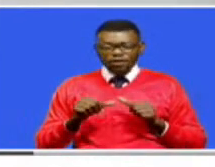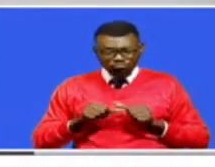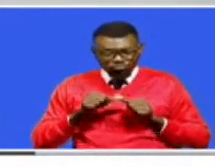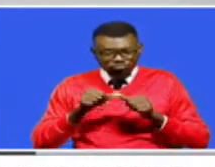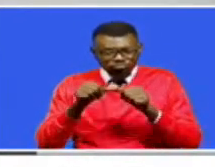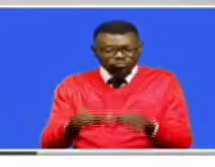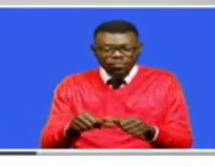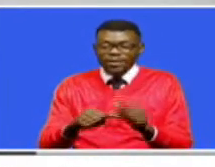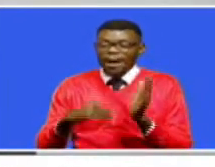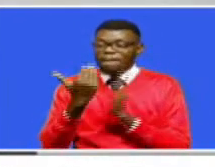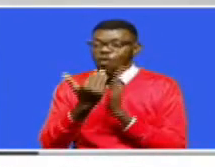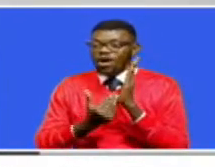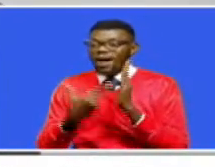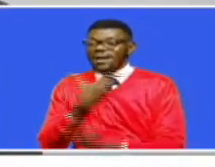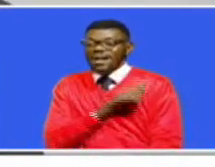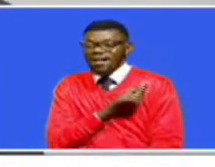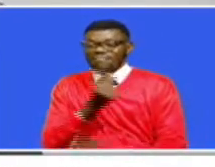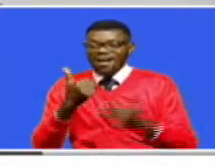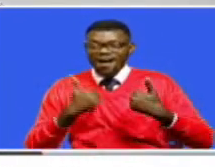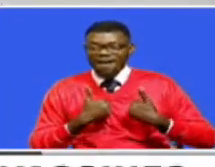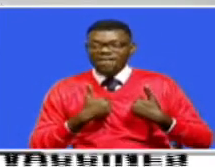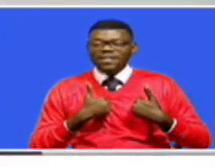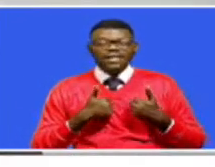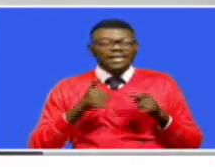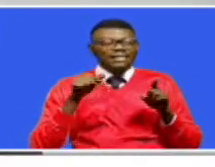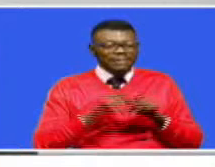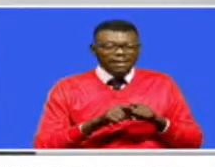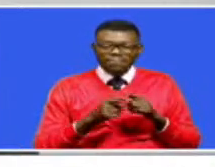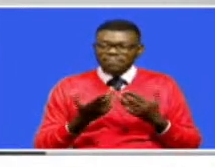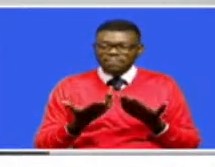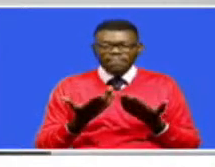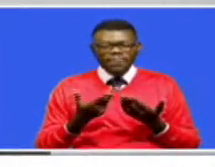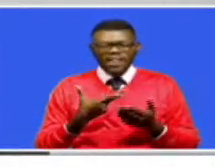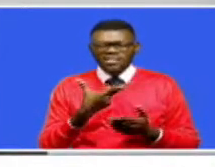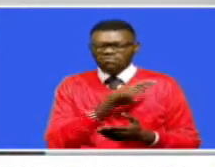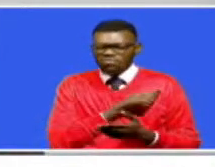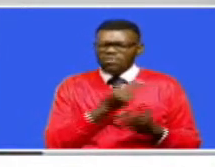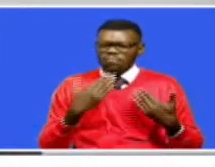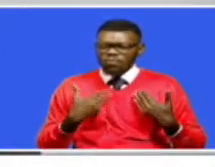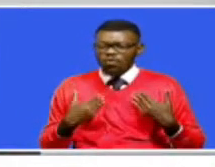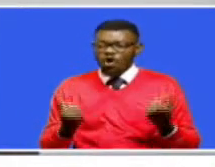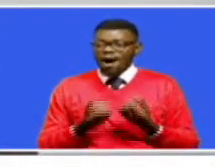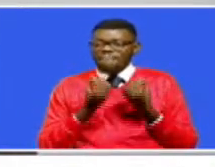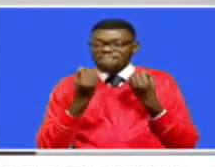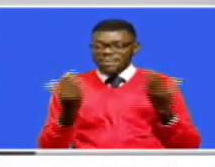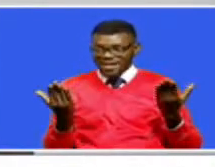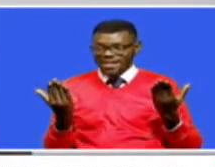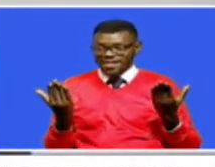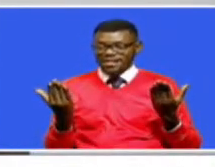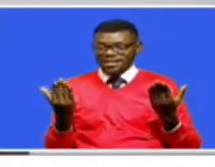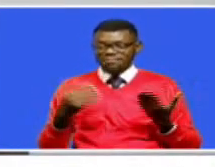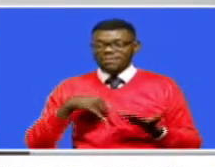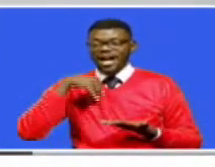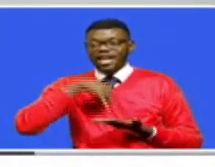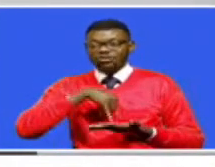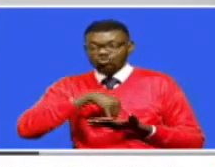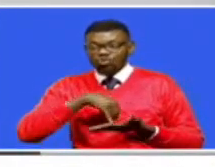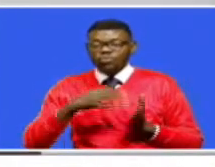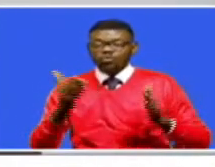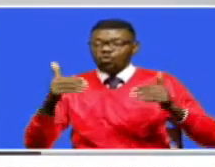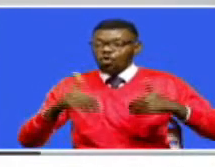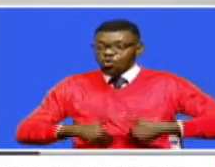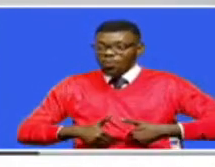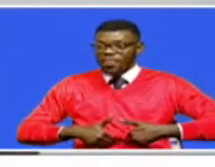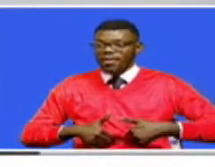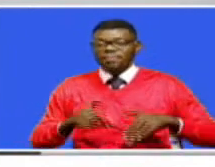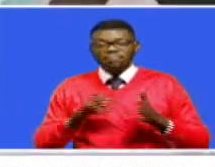its vaccination program, going ahead to be able to vaccinate a large proportion of their population, including young people. So